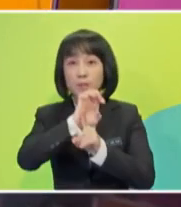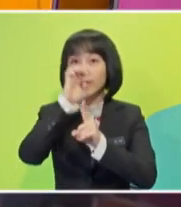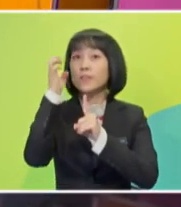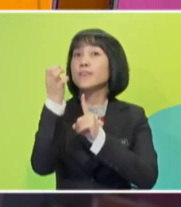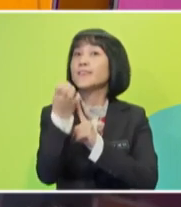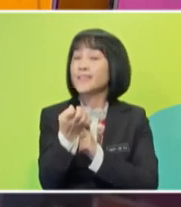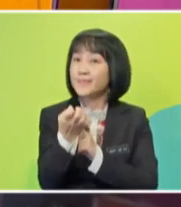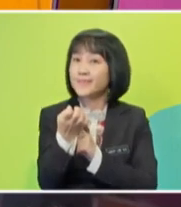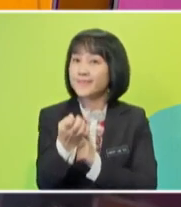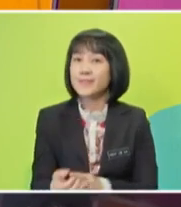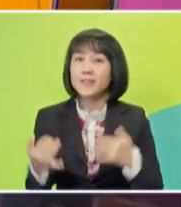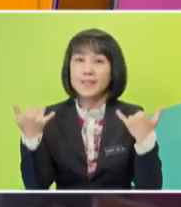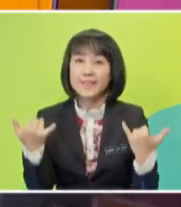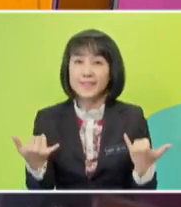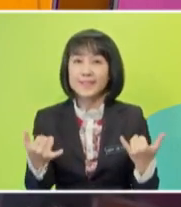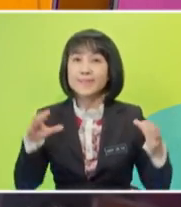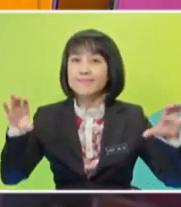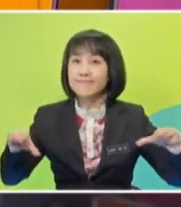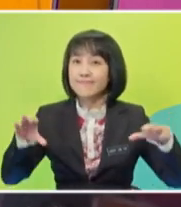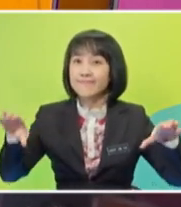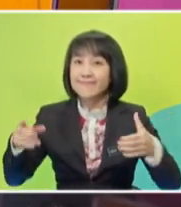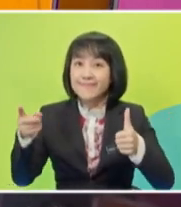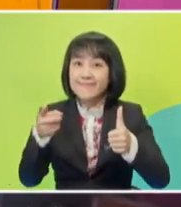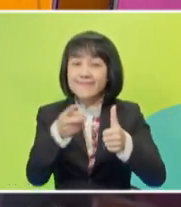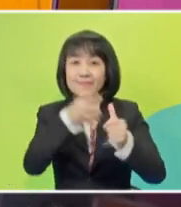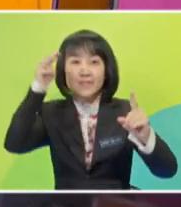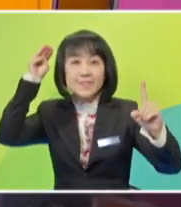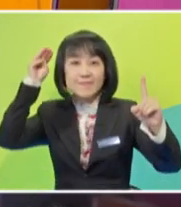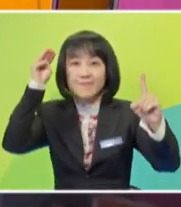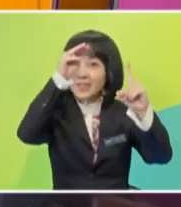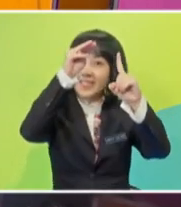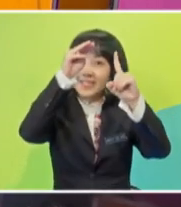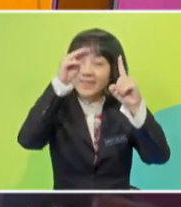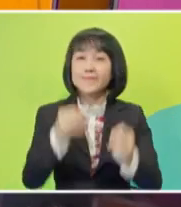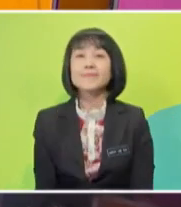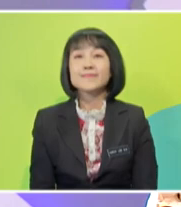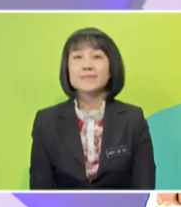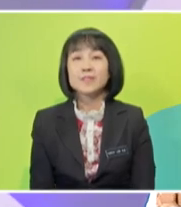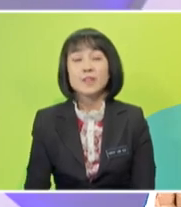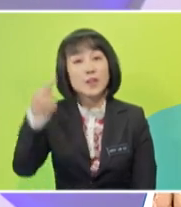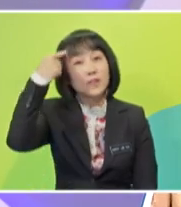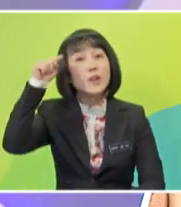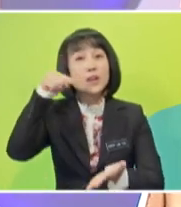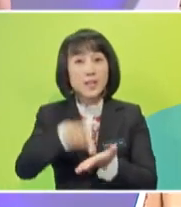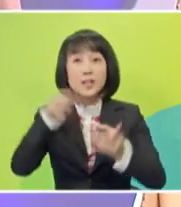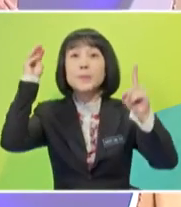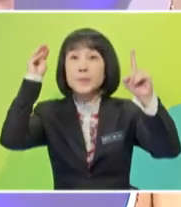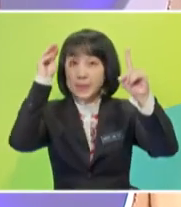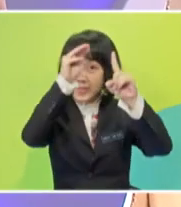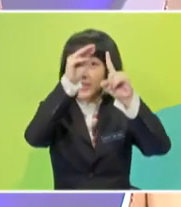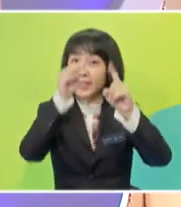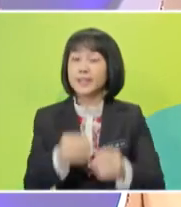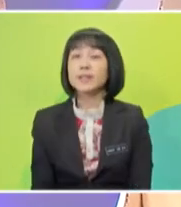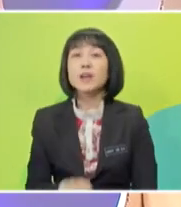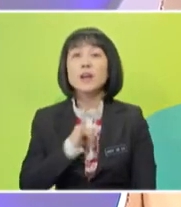shall we do our first mission? Okay, ooh. So for this mission, okay, I'm going